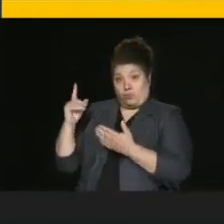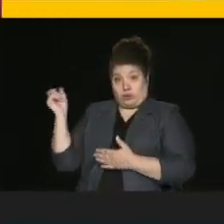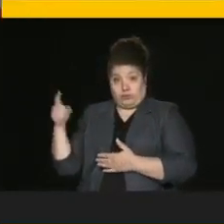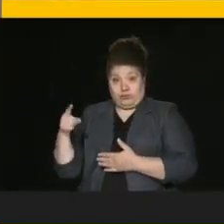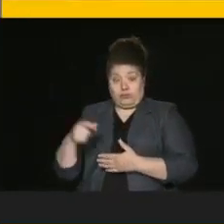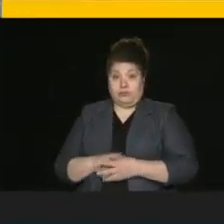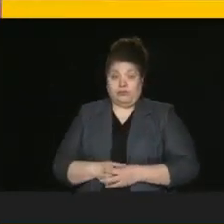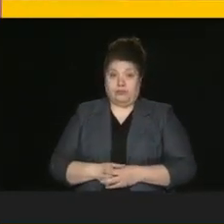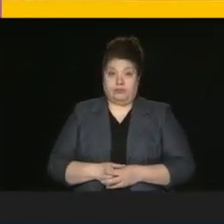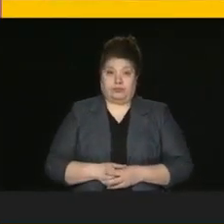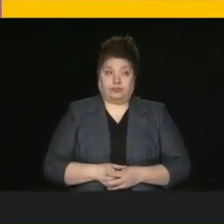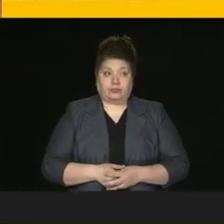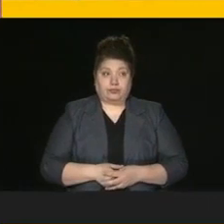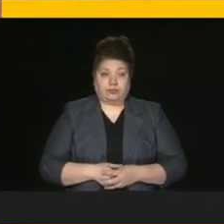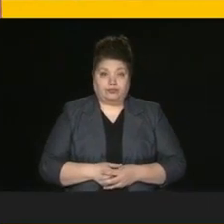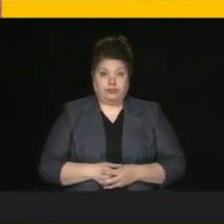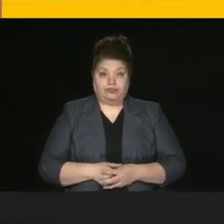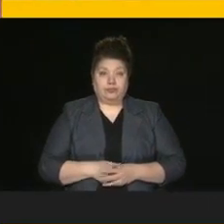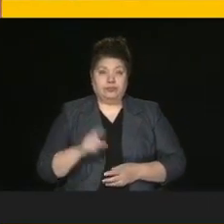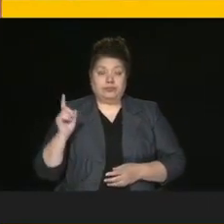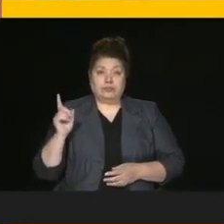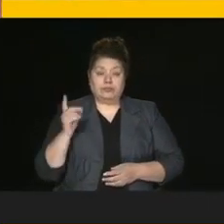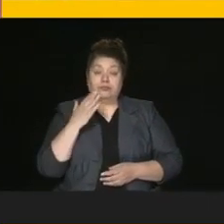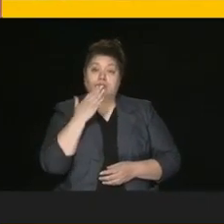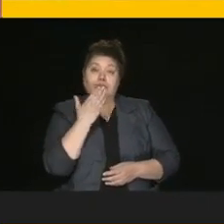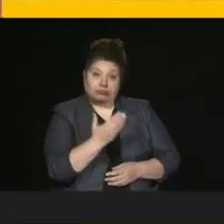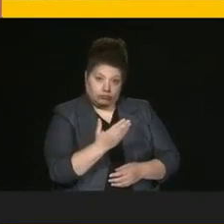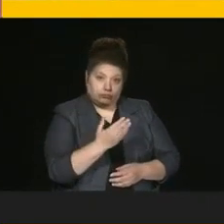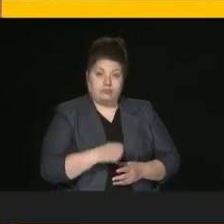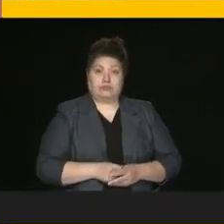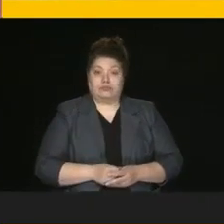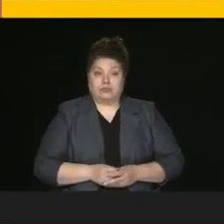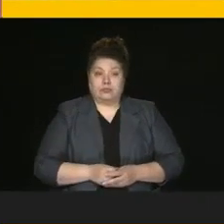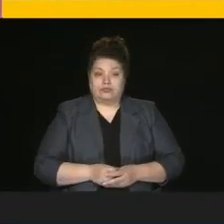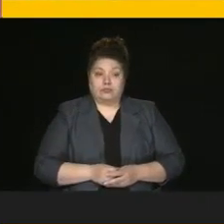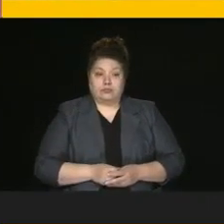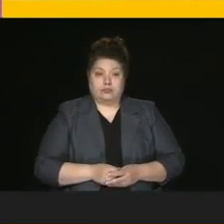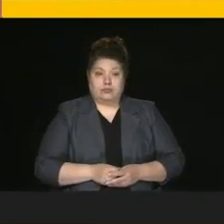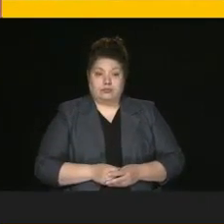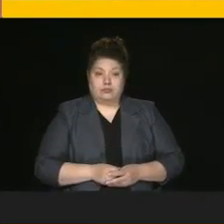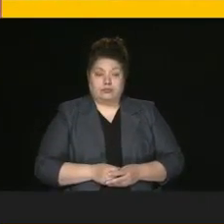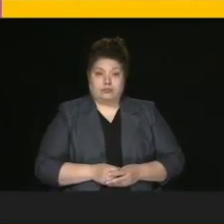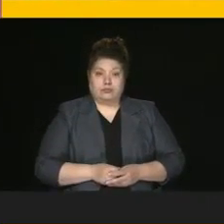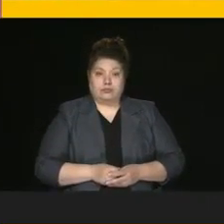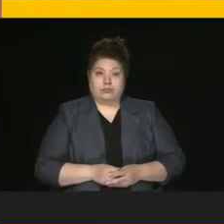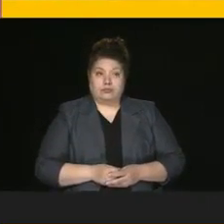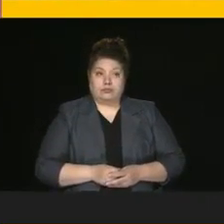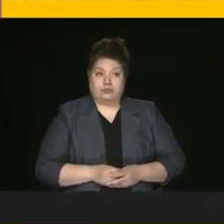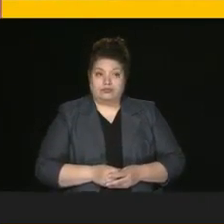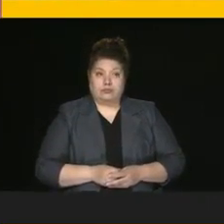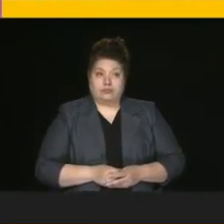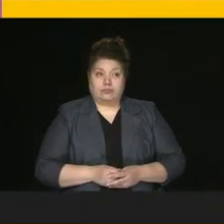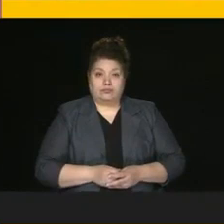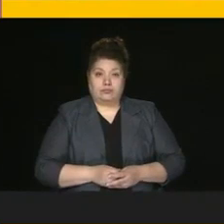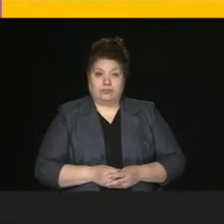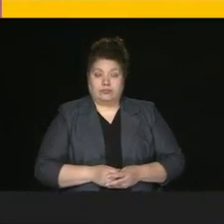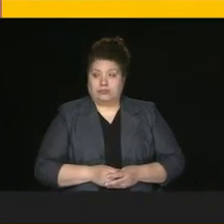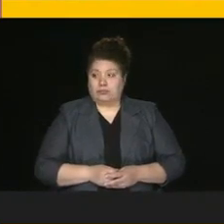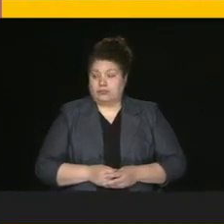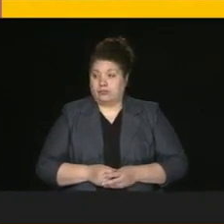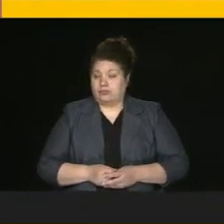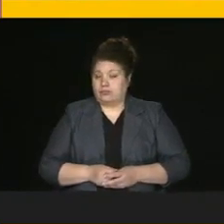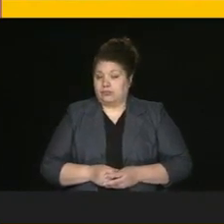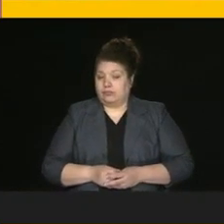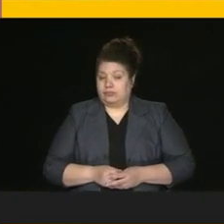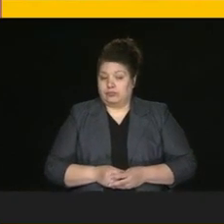Thank you. Merci. The next question, la prochaine question de Mélanie Marquis, La Presse. The next question from Mélanie Marquis from La